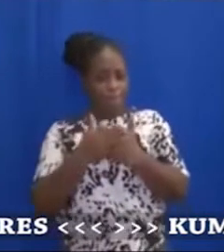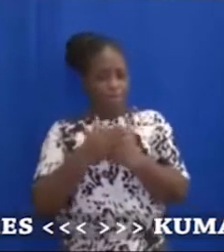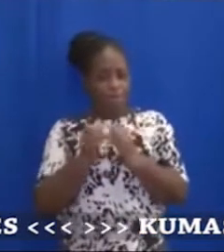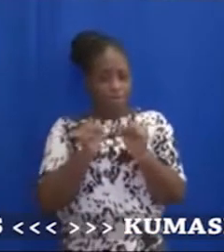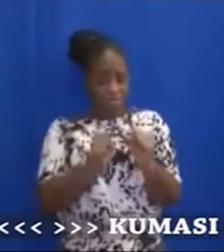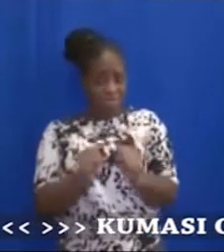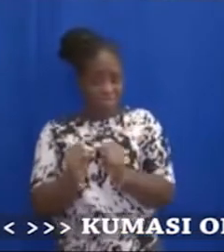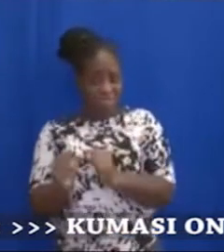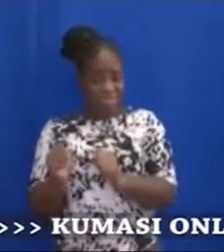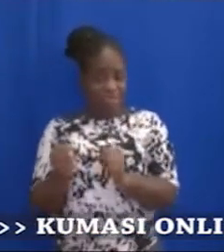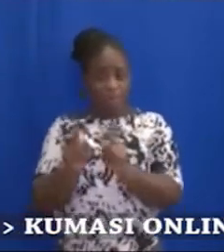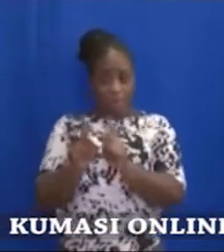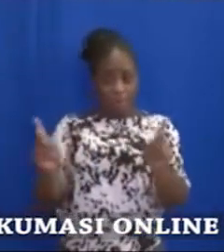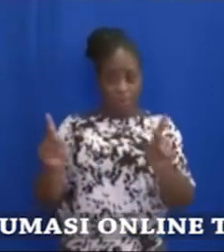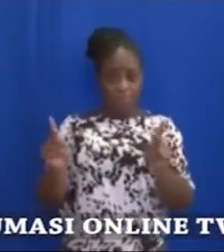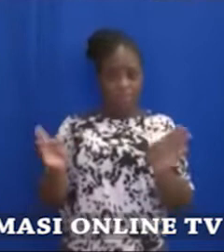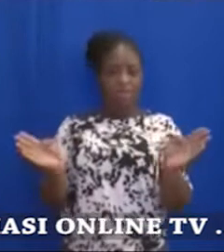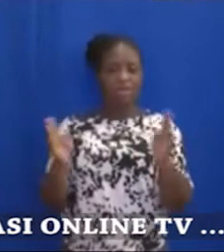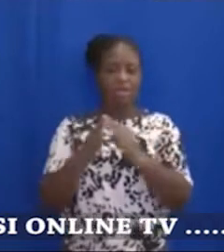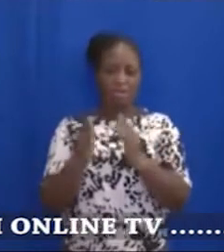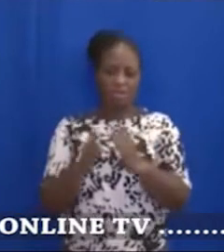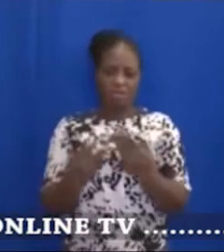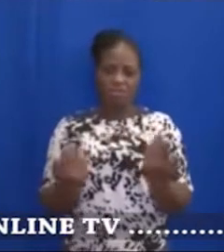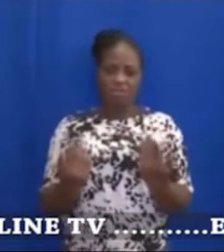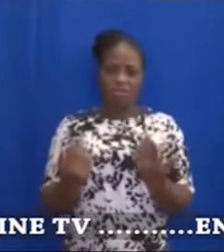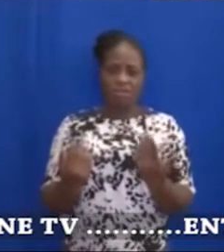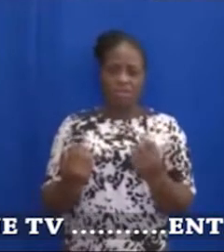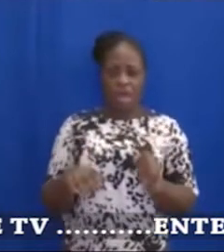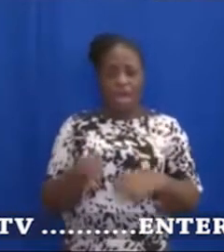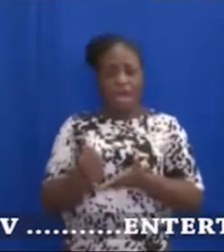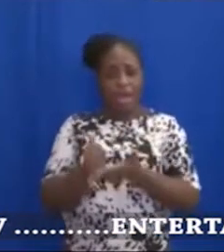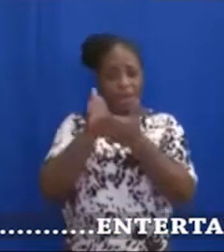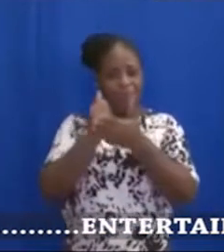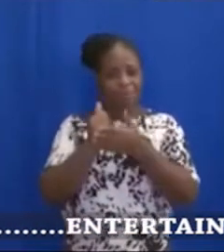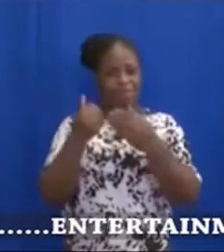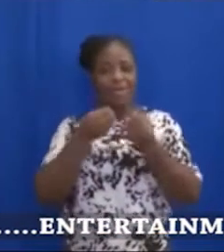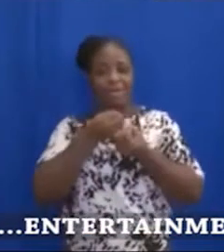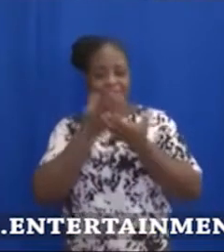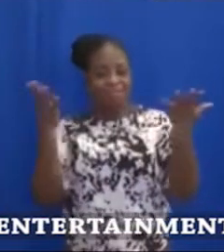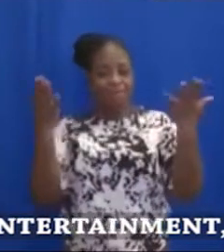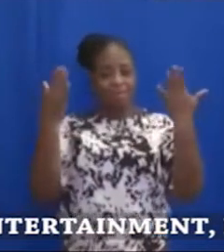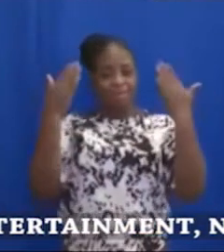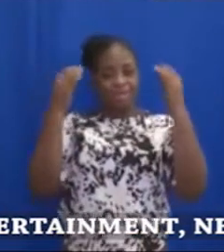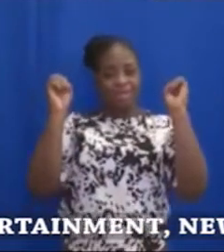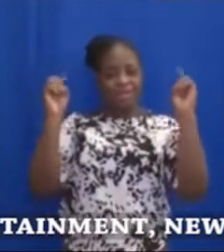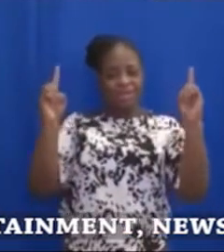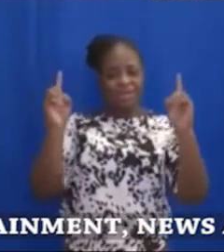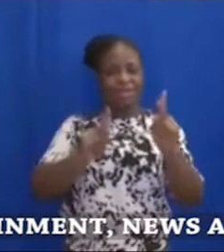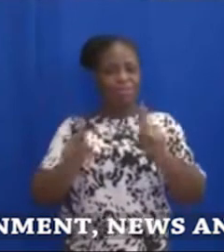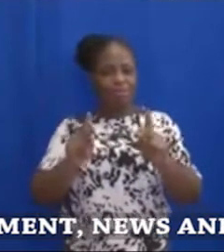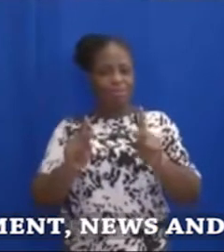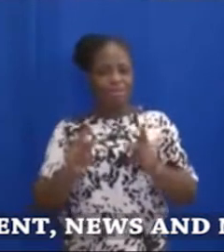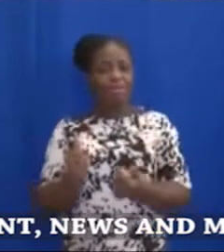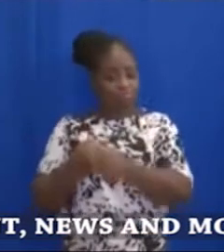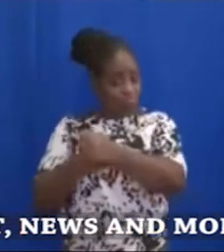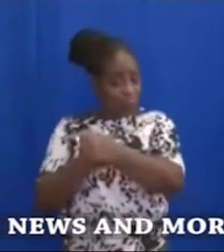public gatherings, enhance public education and information, and continue to provide relief and support